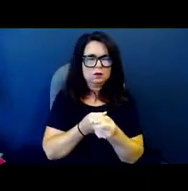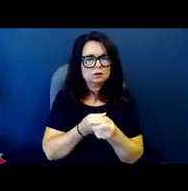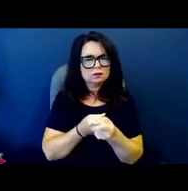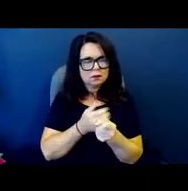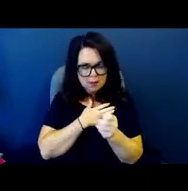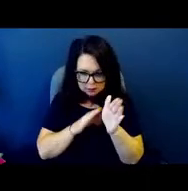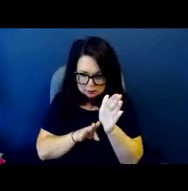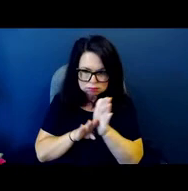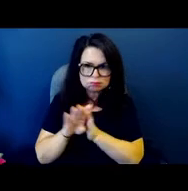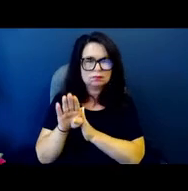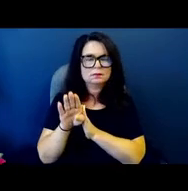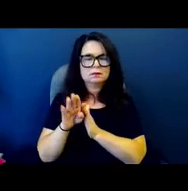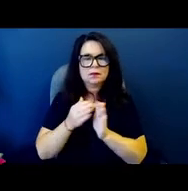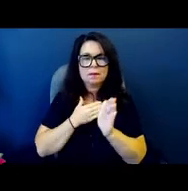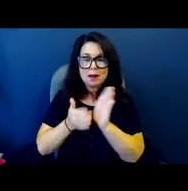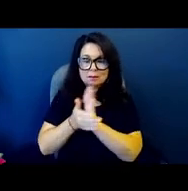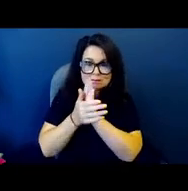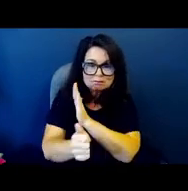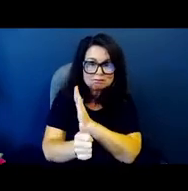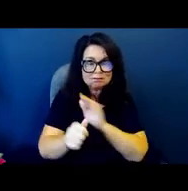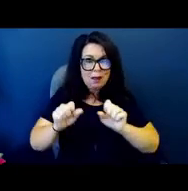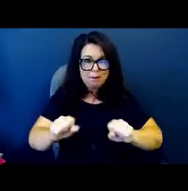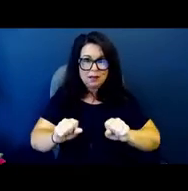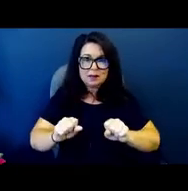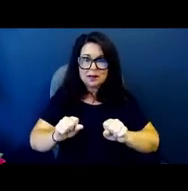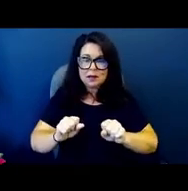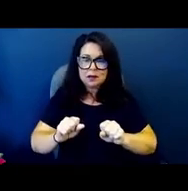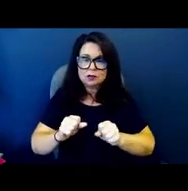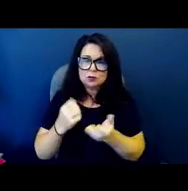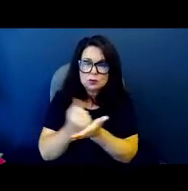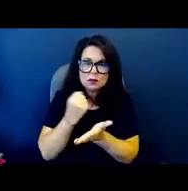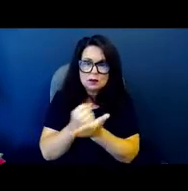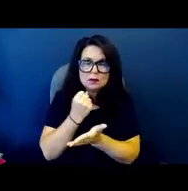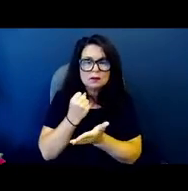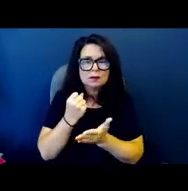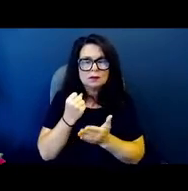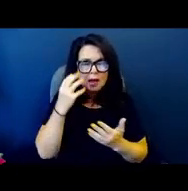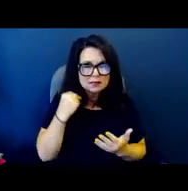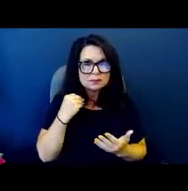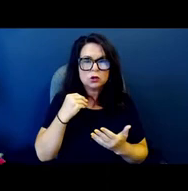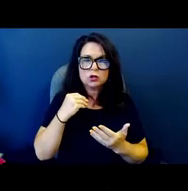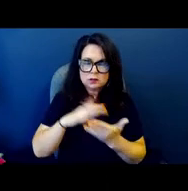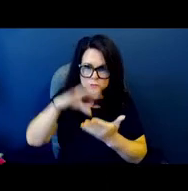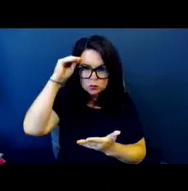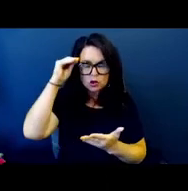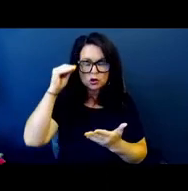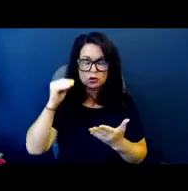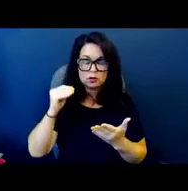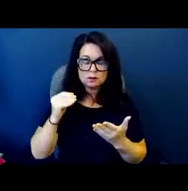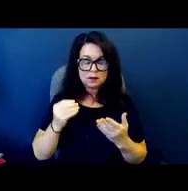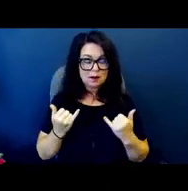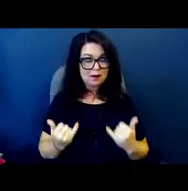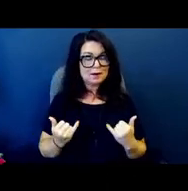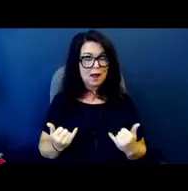my ability to get that experience, because now I think the biggest thing that